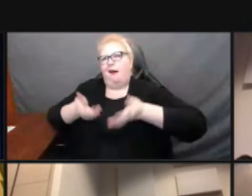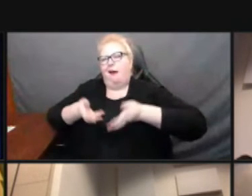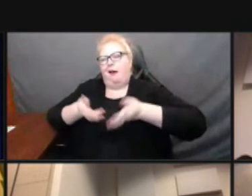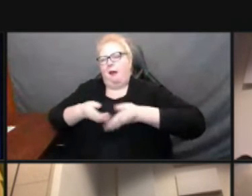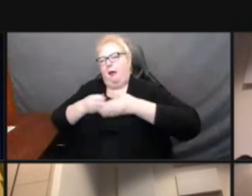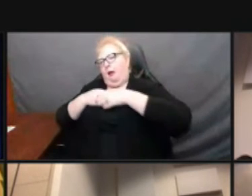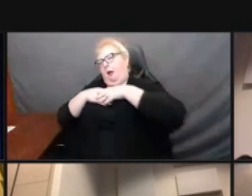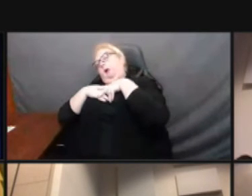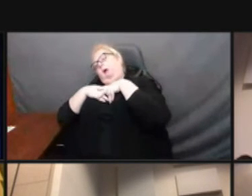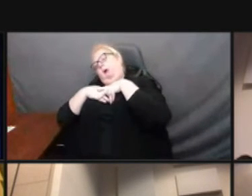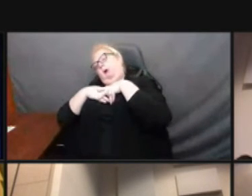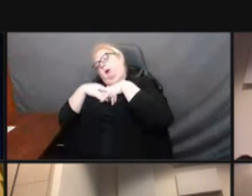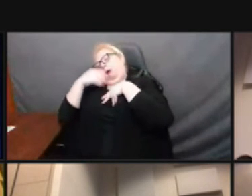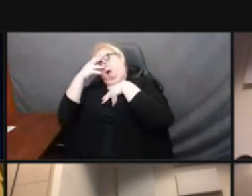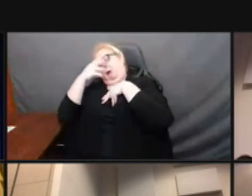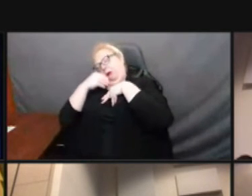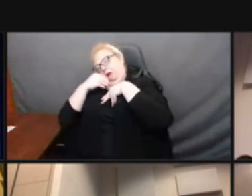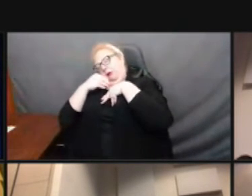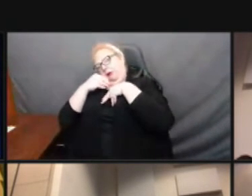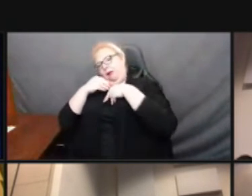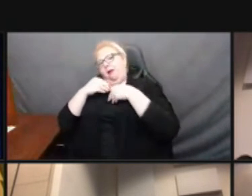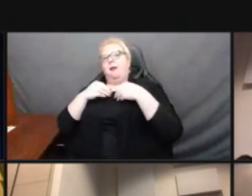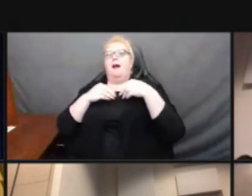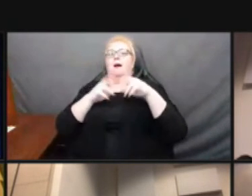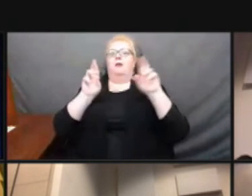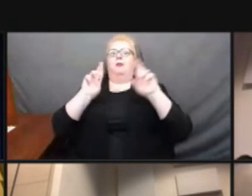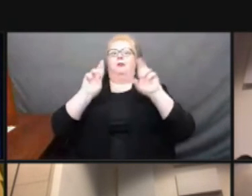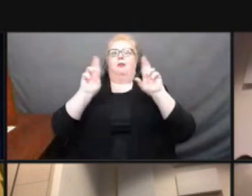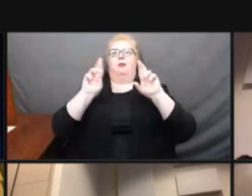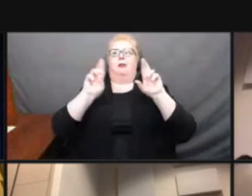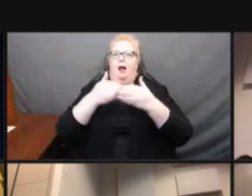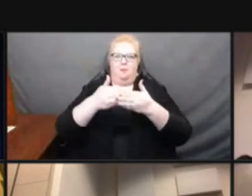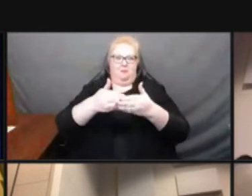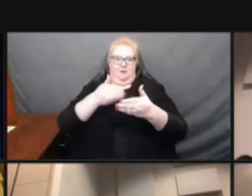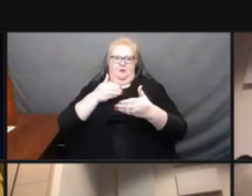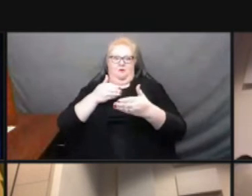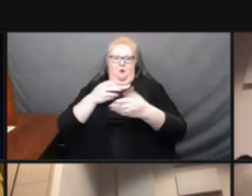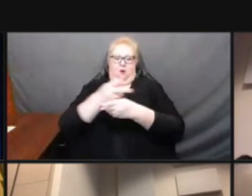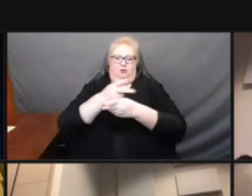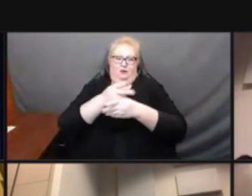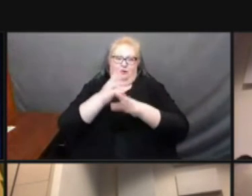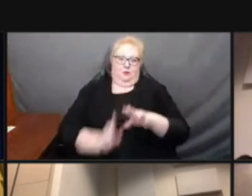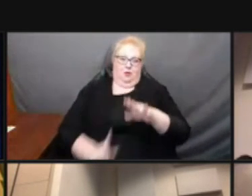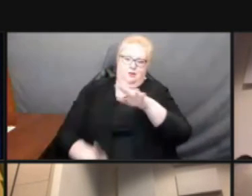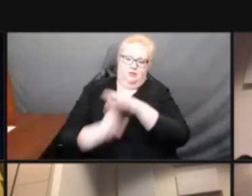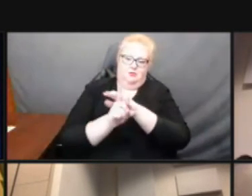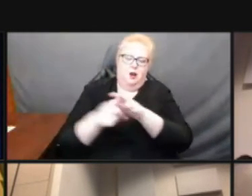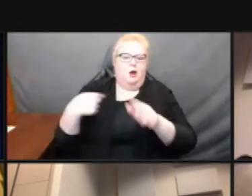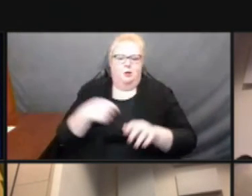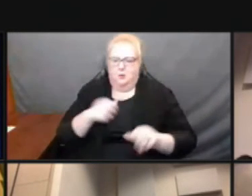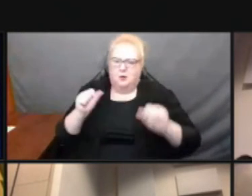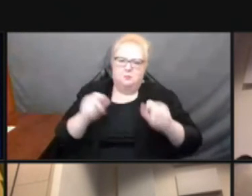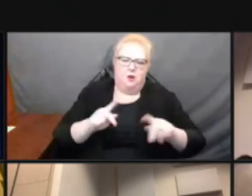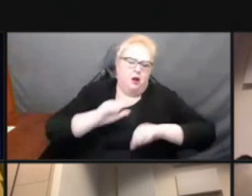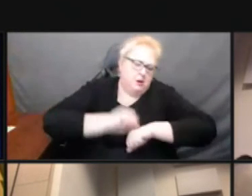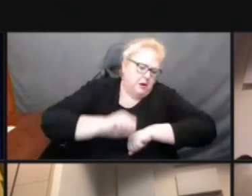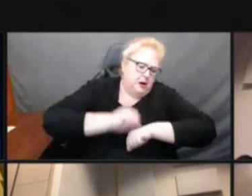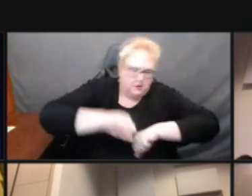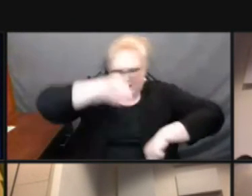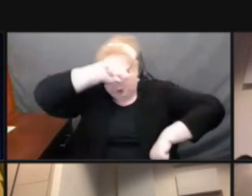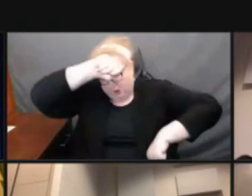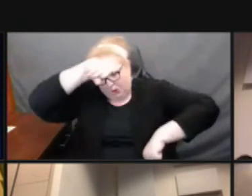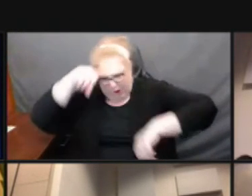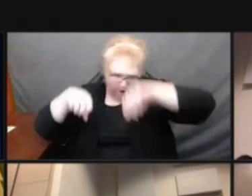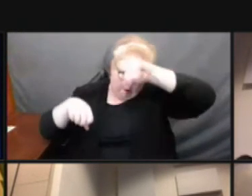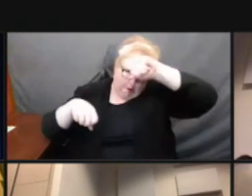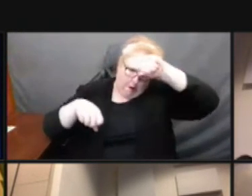the supervisors came on for the next shift, we were back at work looking like we had been at labor all night